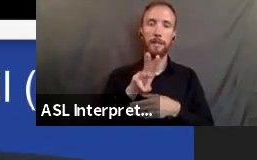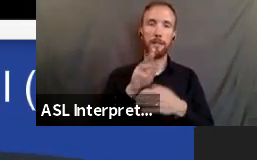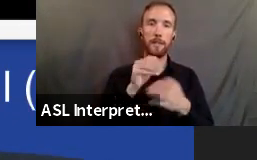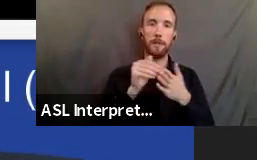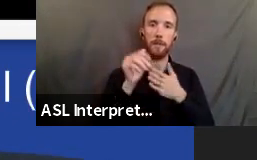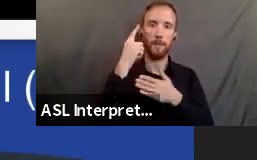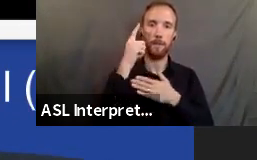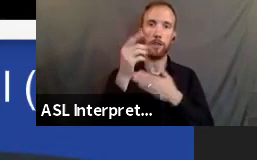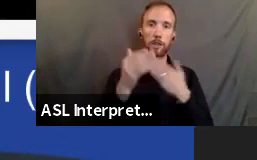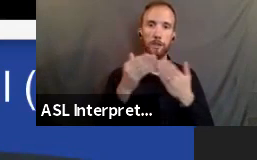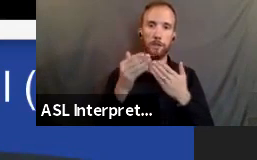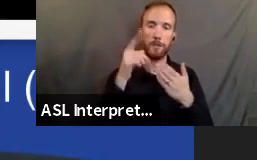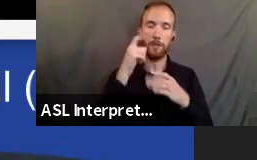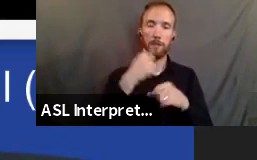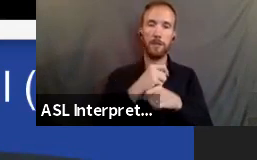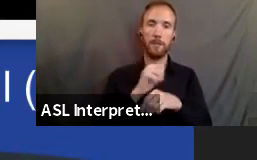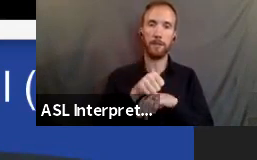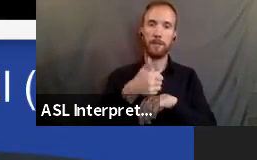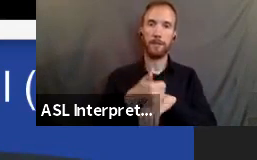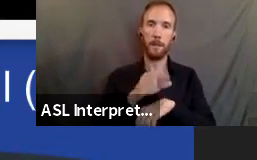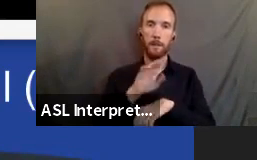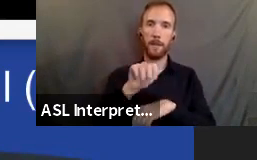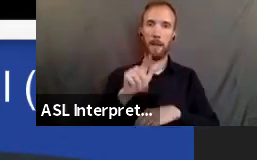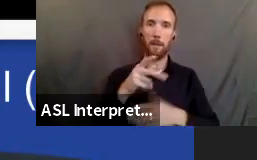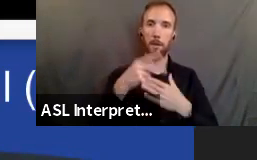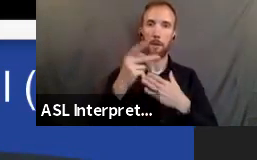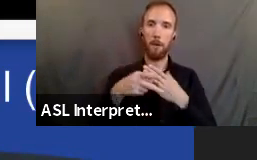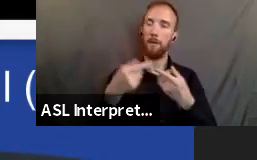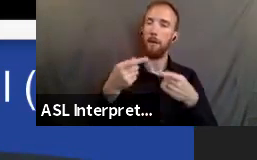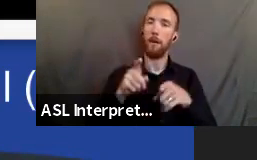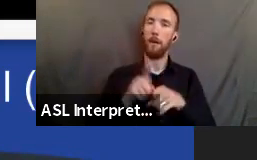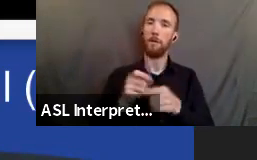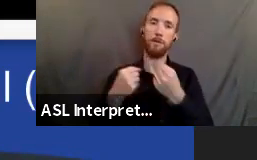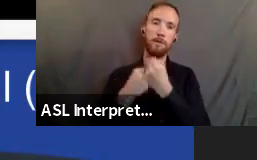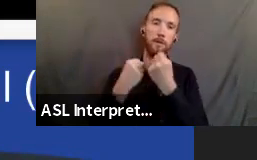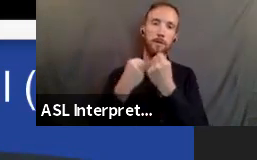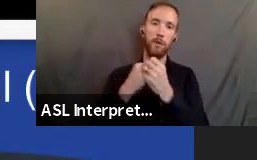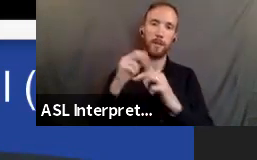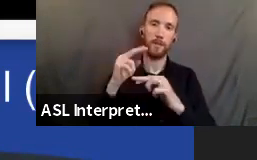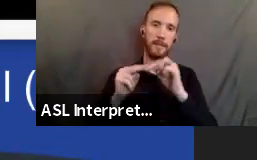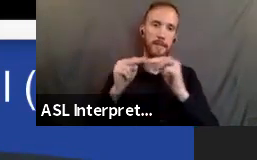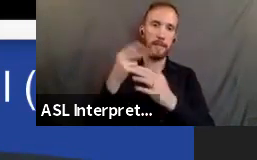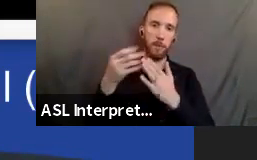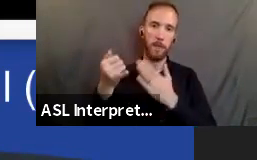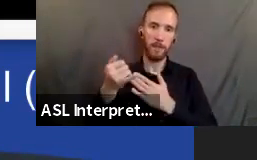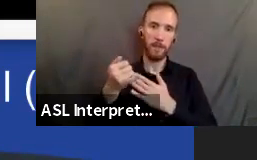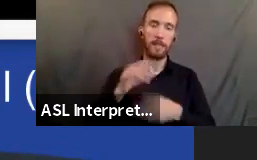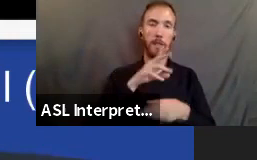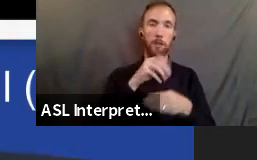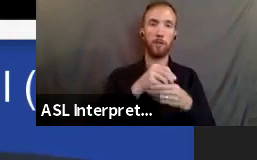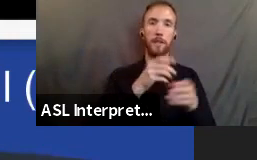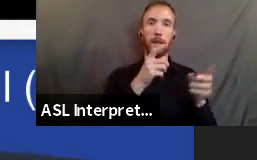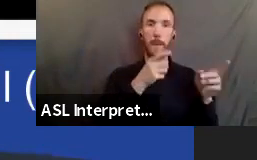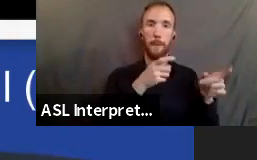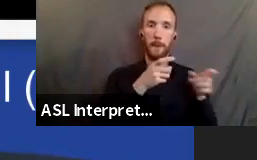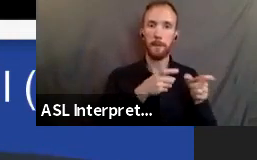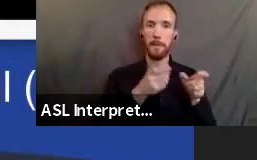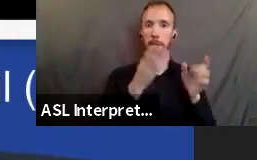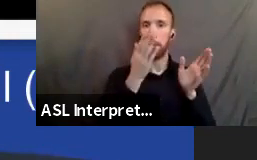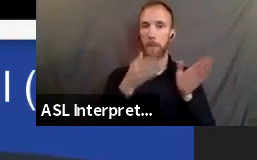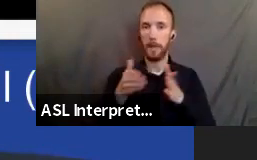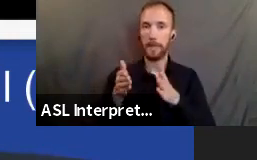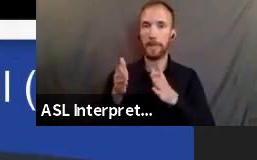to implement a capital program as well as support facilities projects this includes management planning design